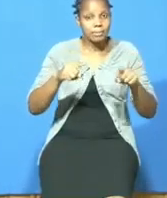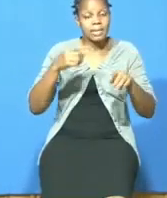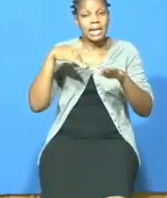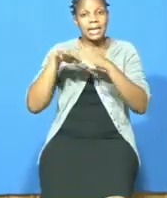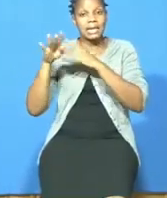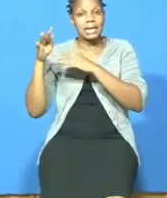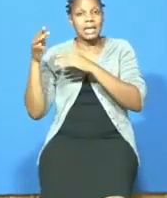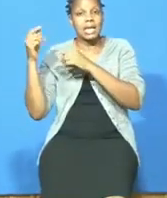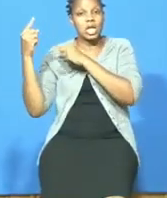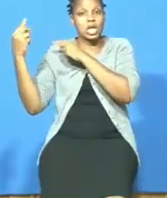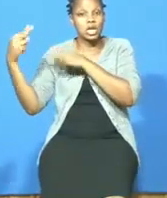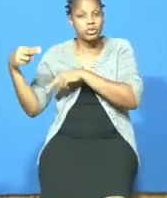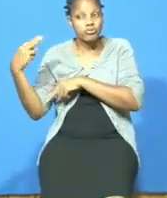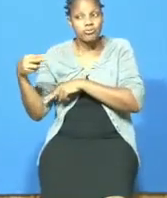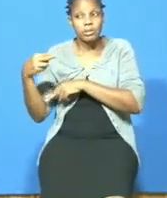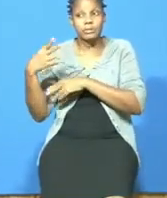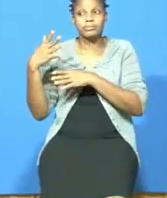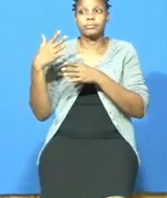expanded the range of